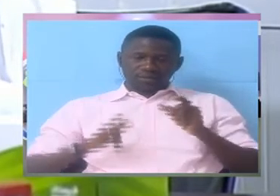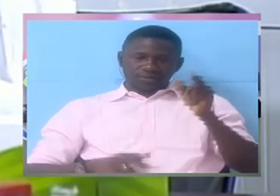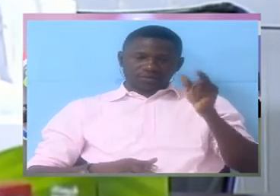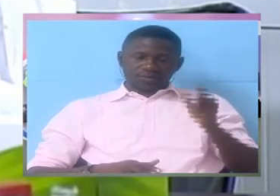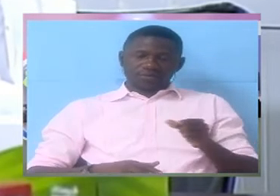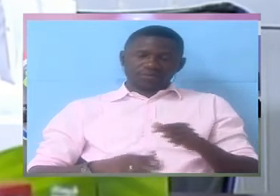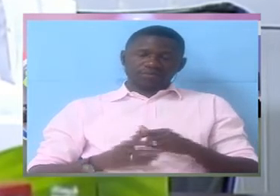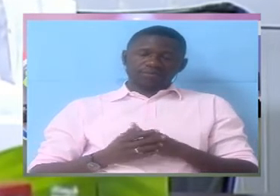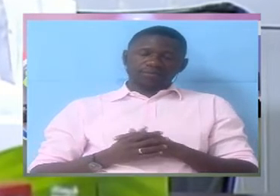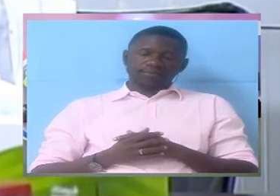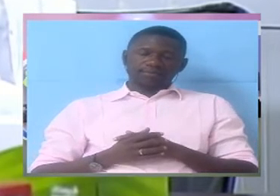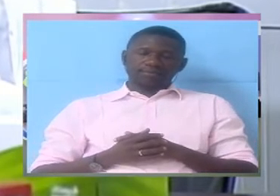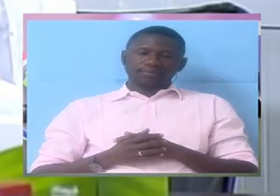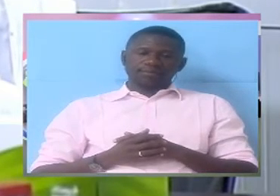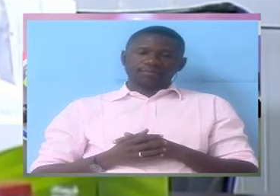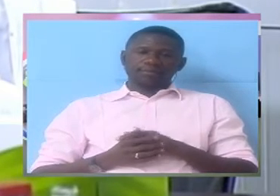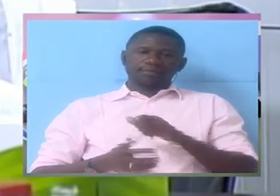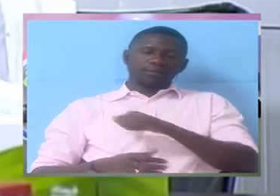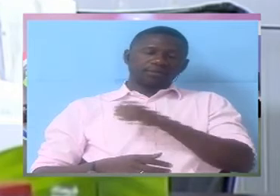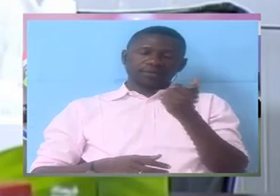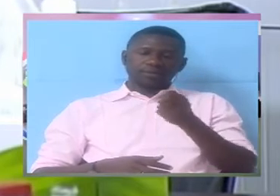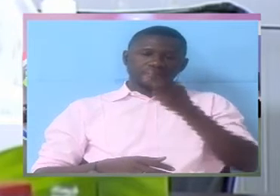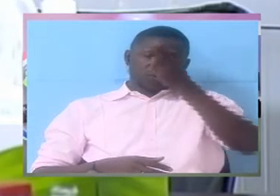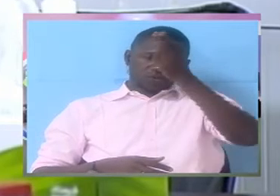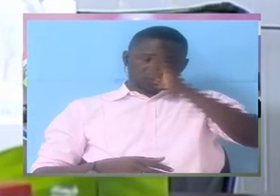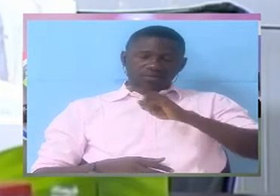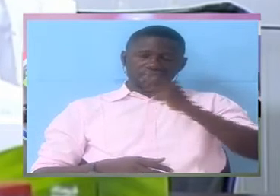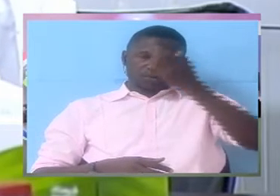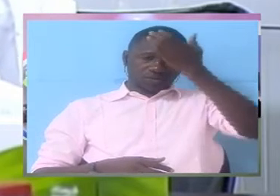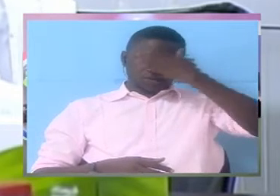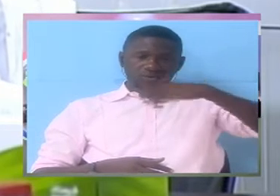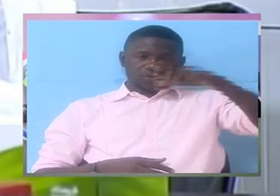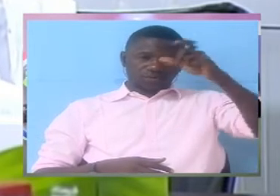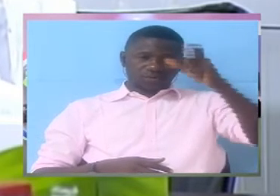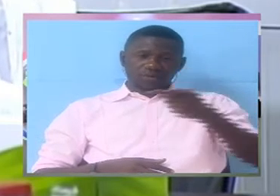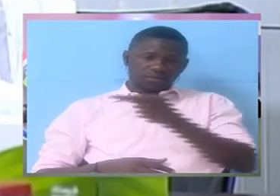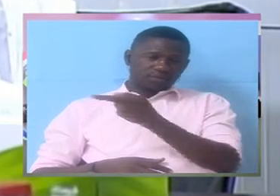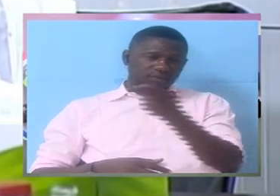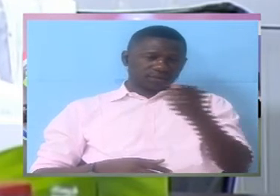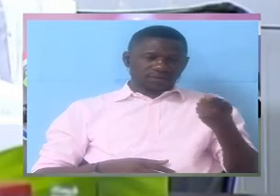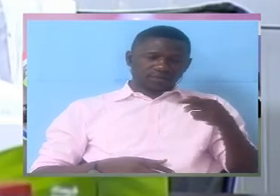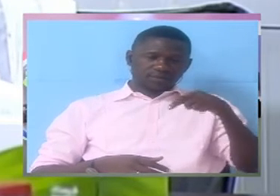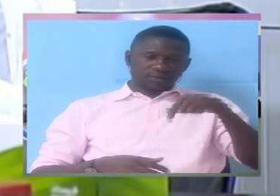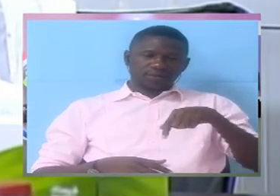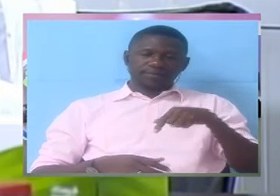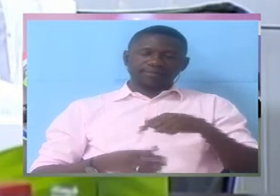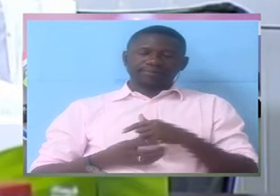lead council and honorable commissioners and in commissioner lu melnu bijang